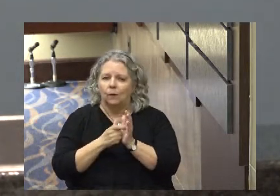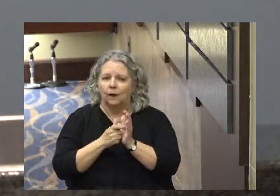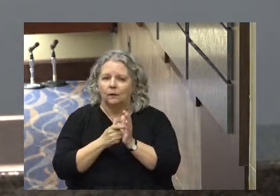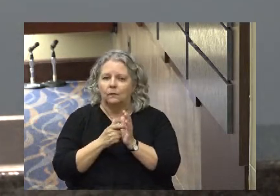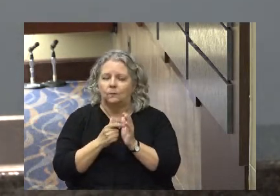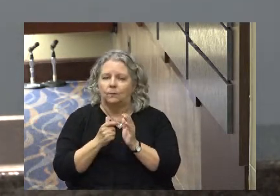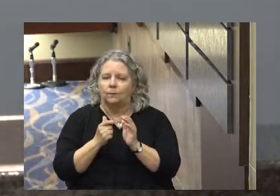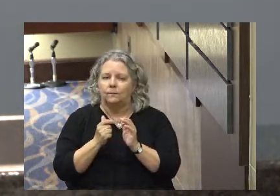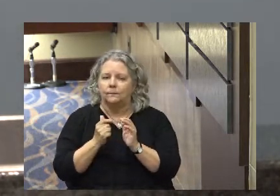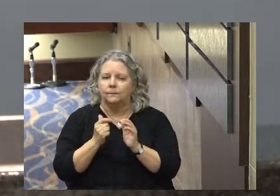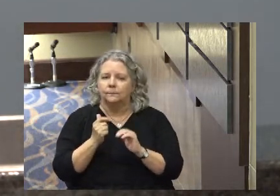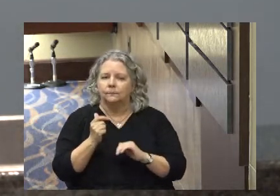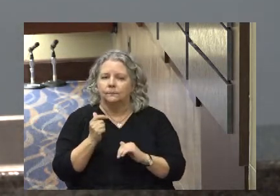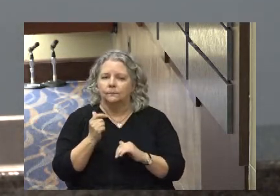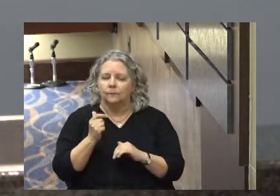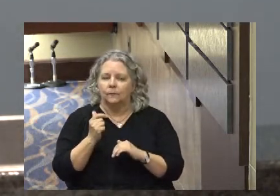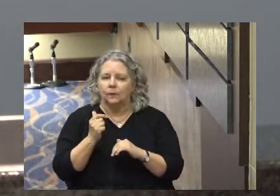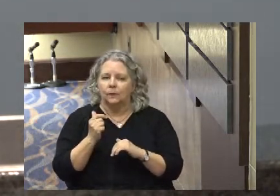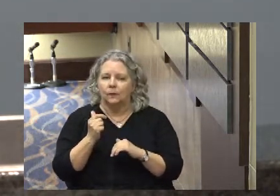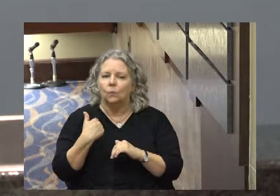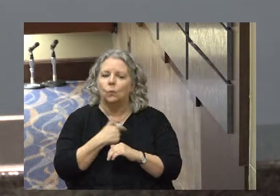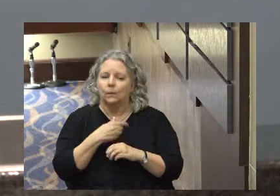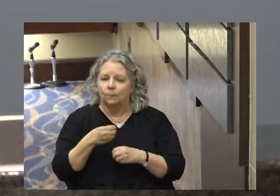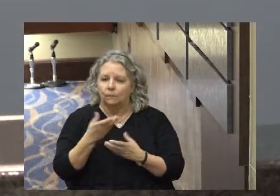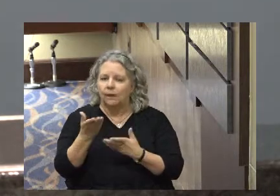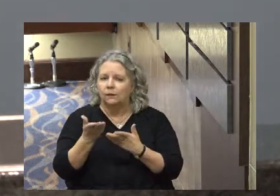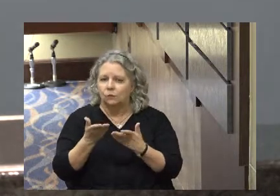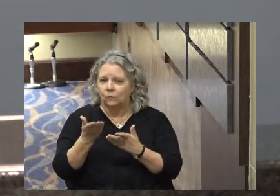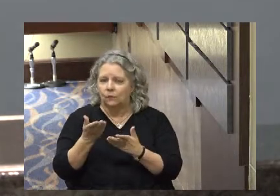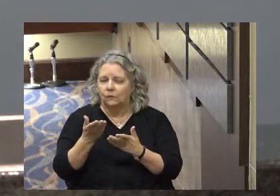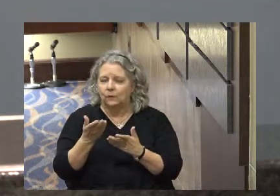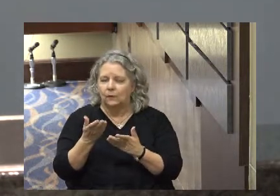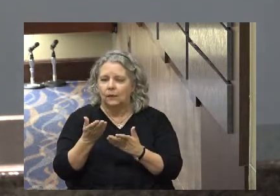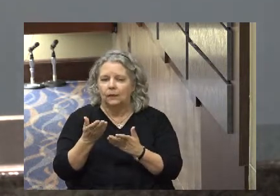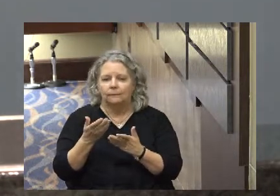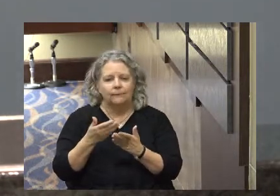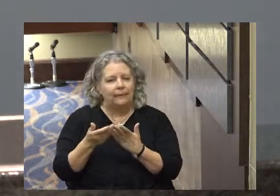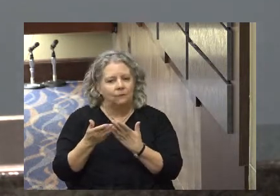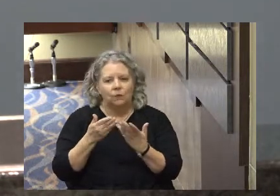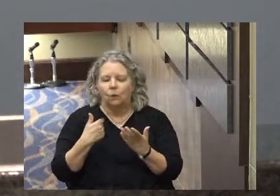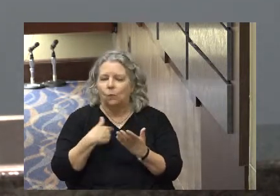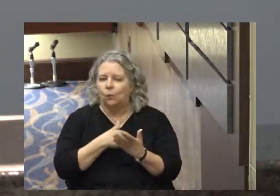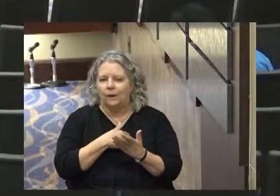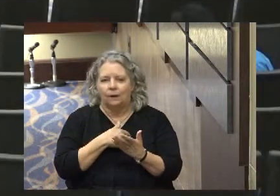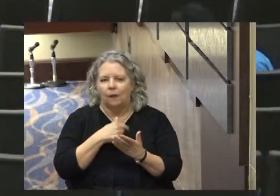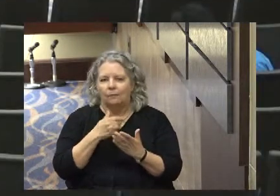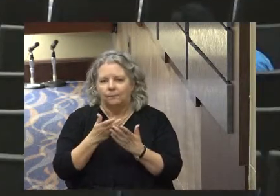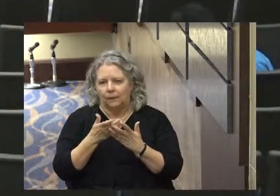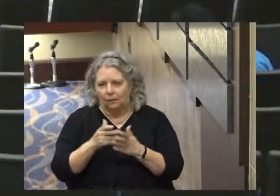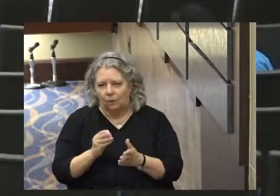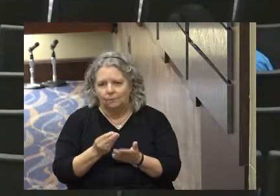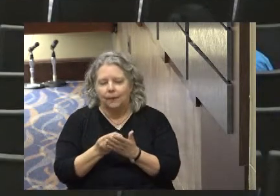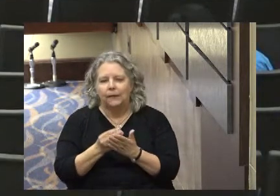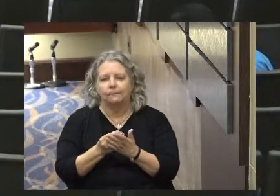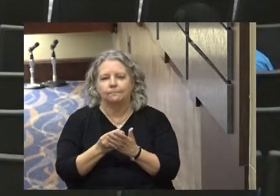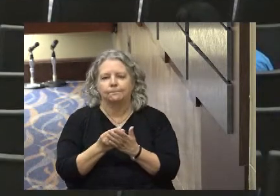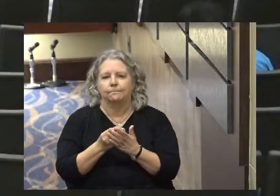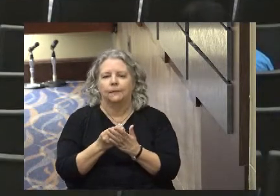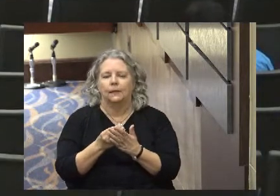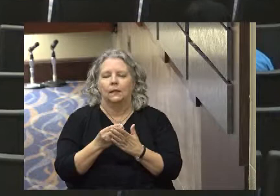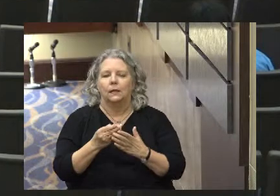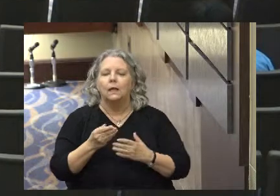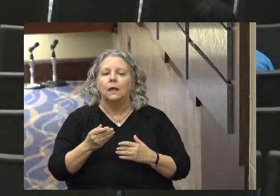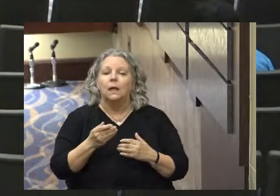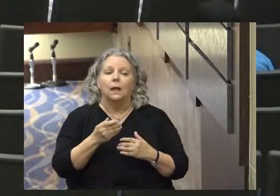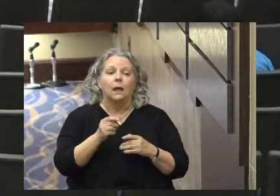and even in the face of operating it upside down for a couple quarters. Yeah, let me throw a dad joke in. We